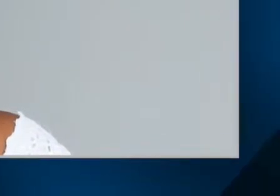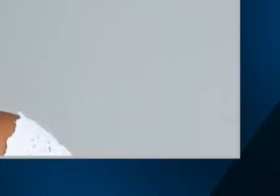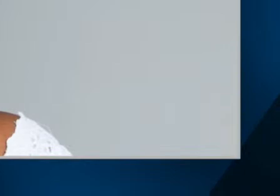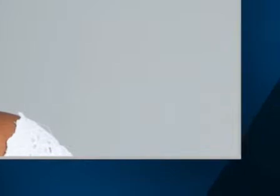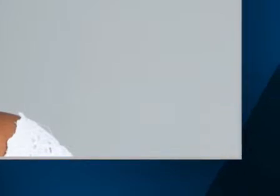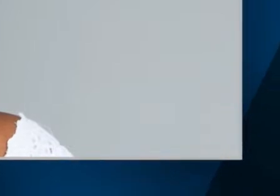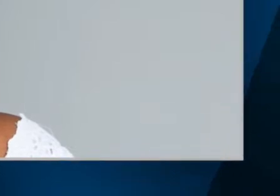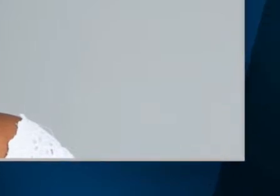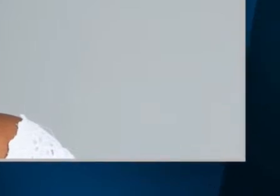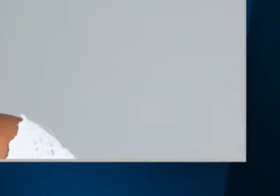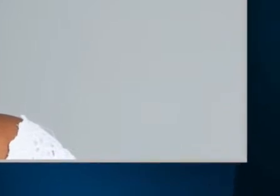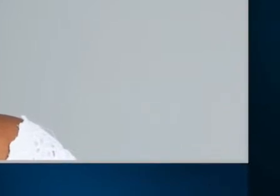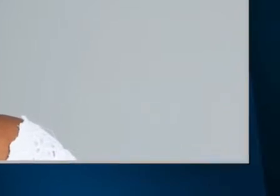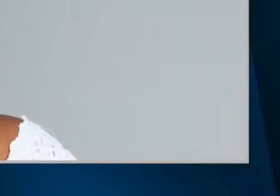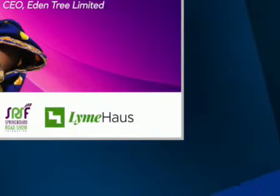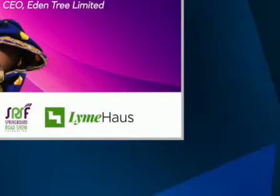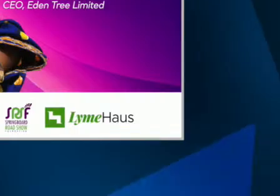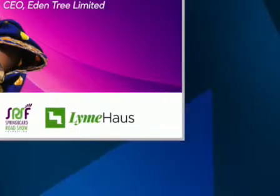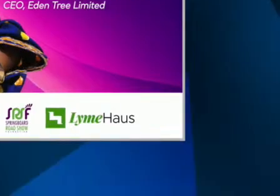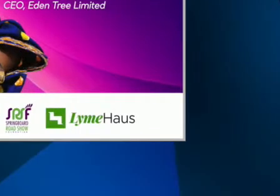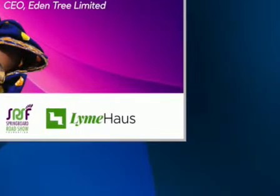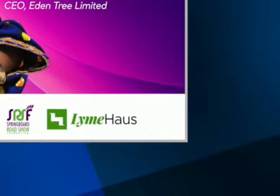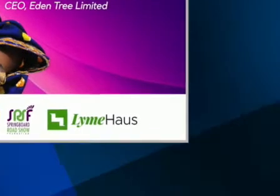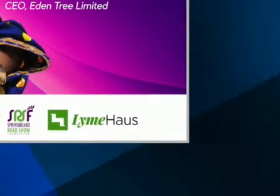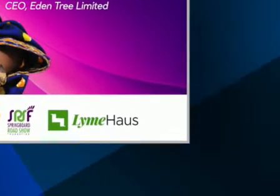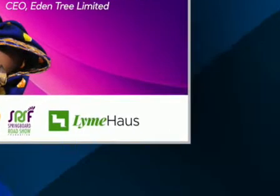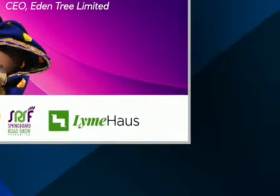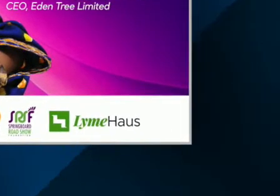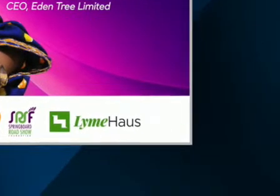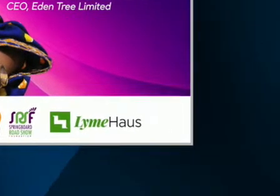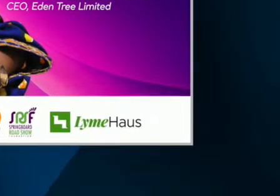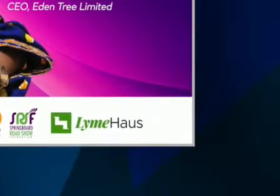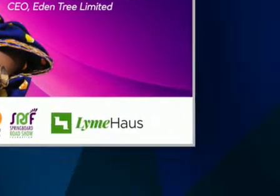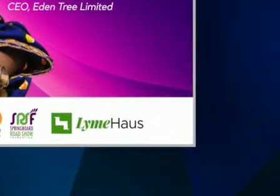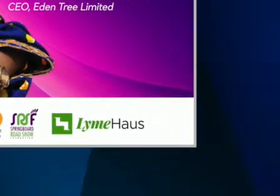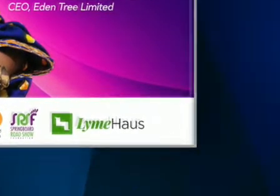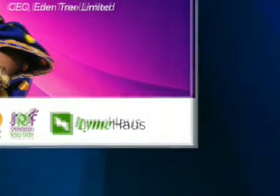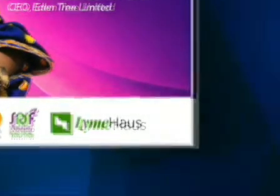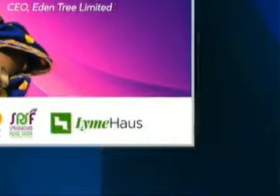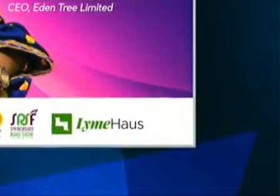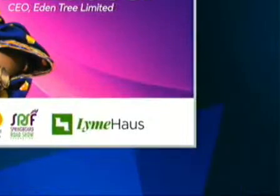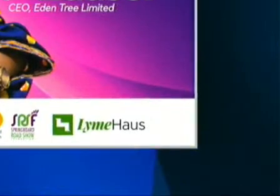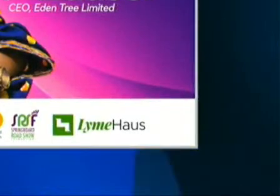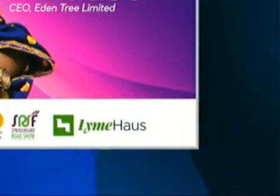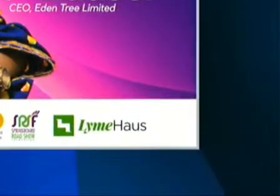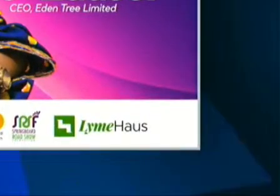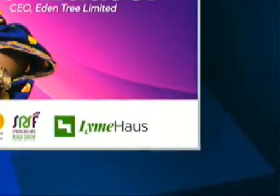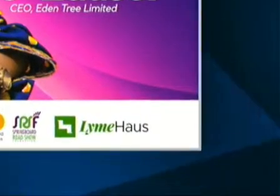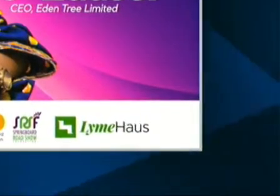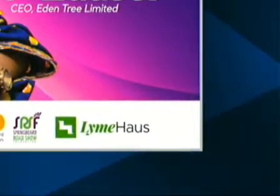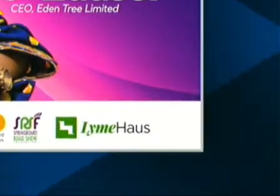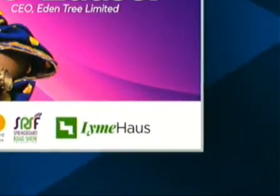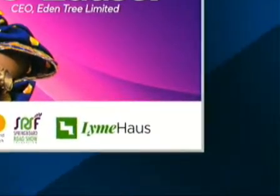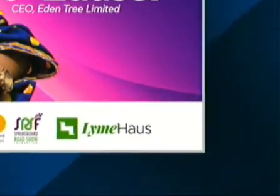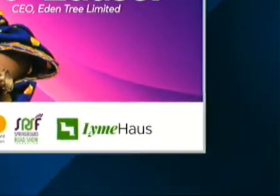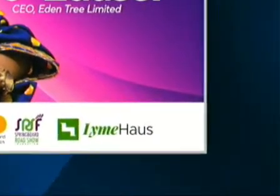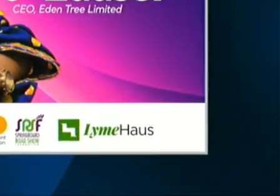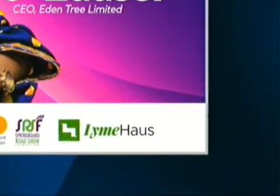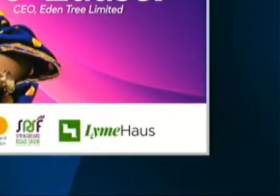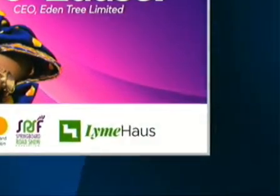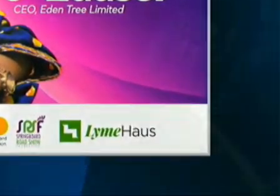other exciting fun activities. With a resounding round of applause, welcome Catherine Krobo Edusei.